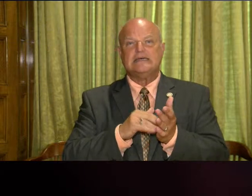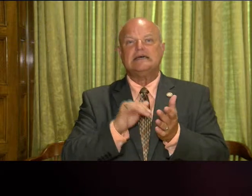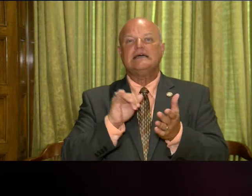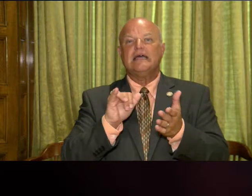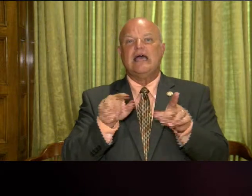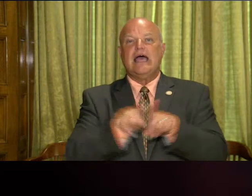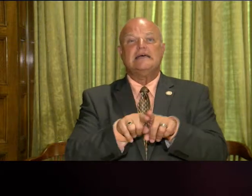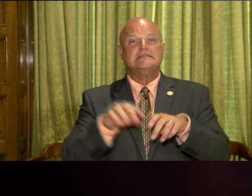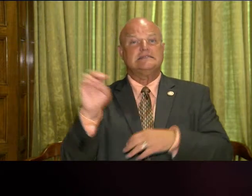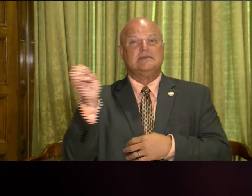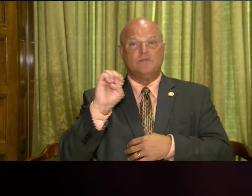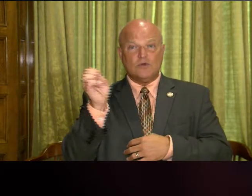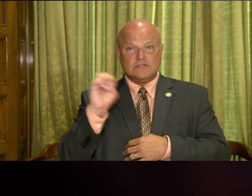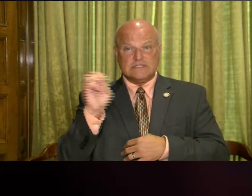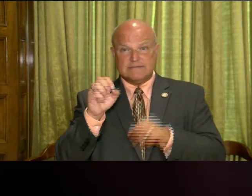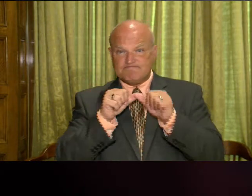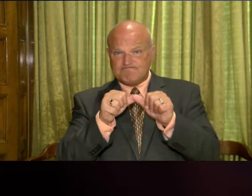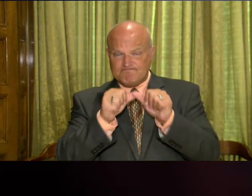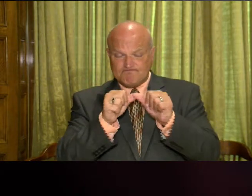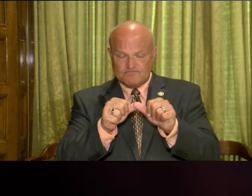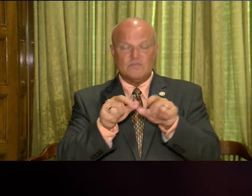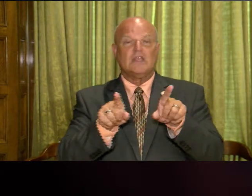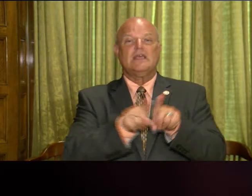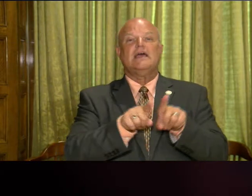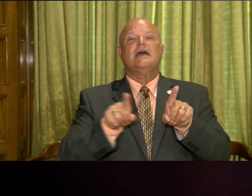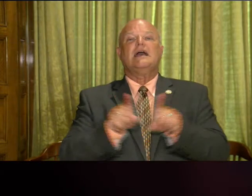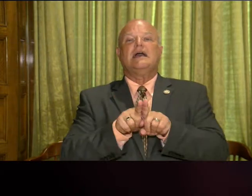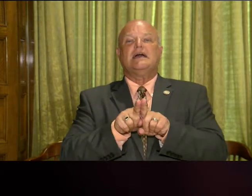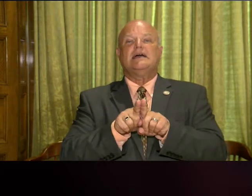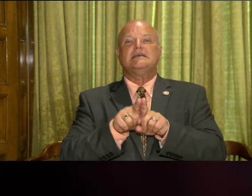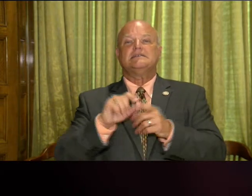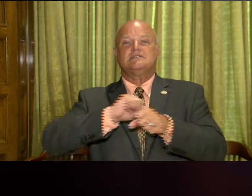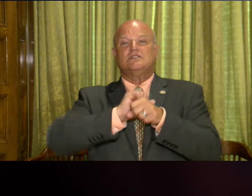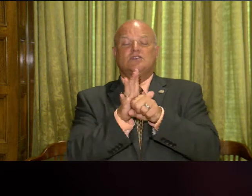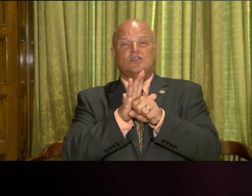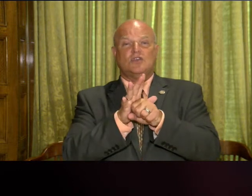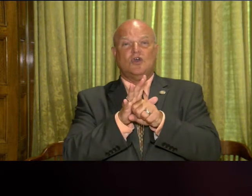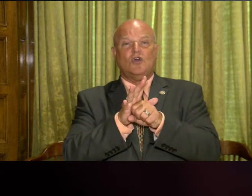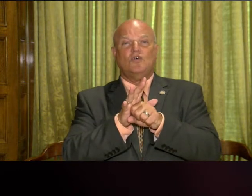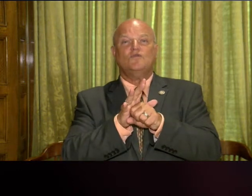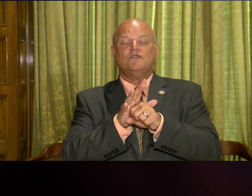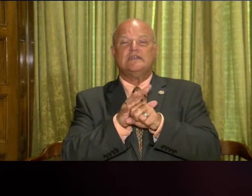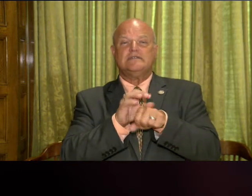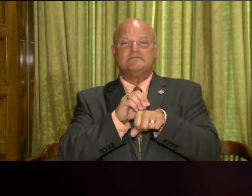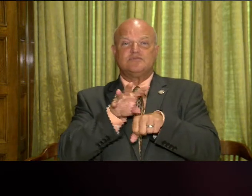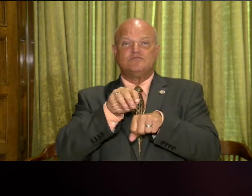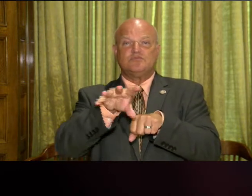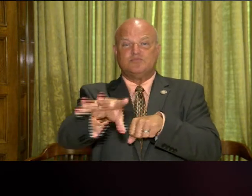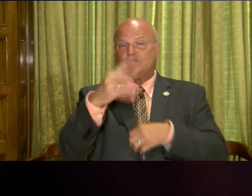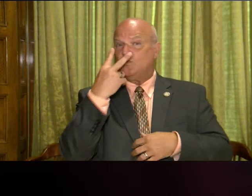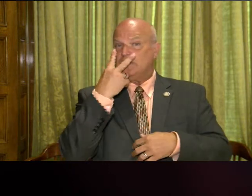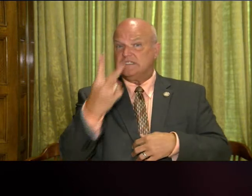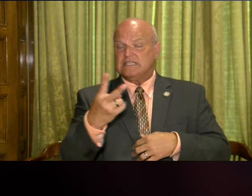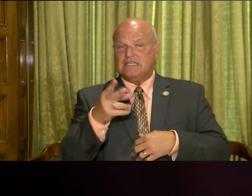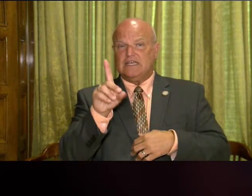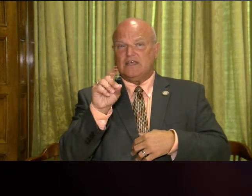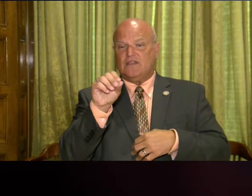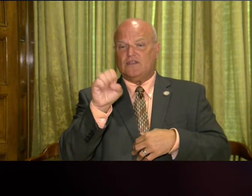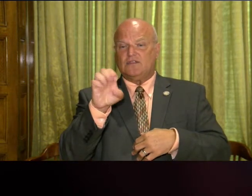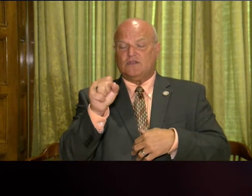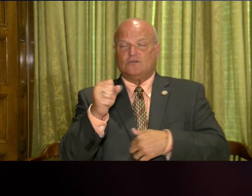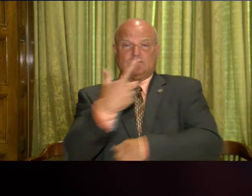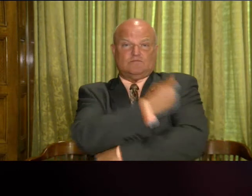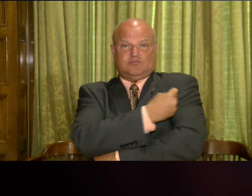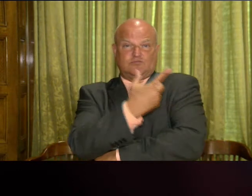as the urgency continues, as the COVID conversations continue, we see the doses given